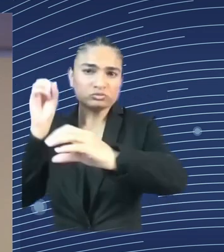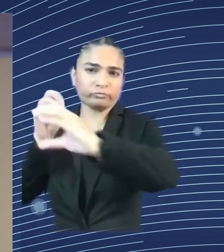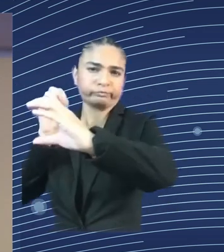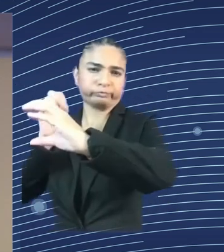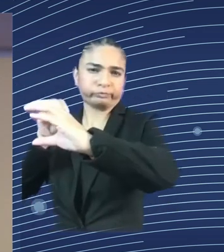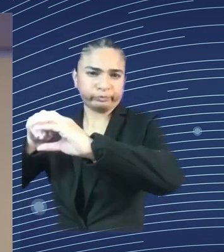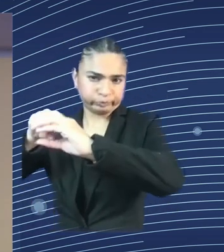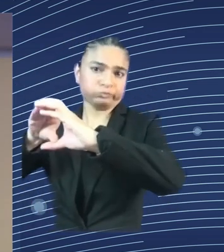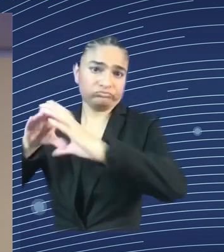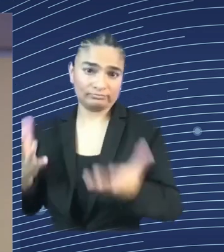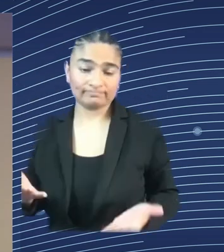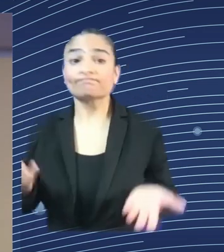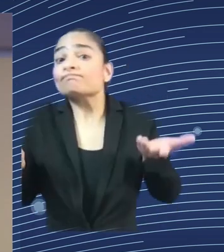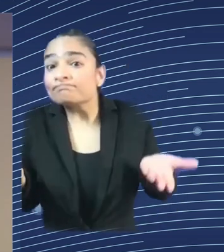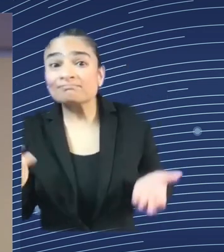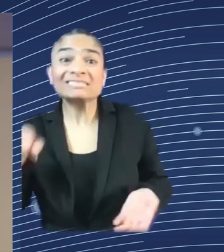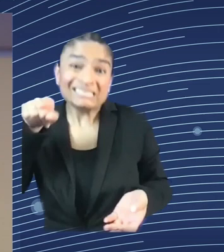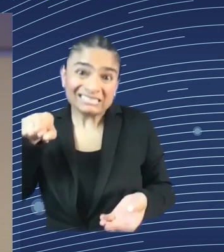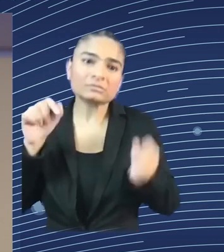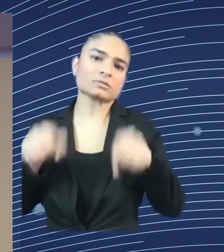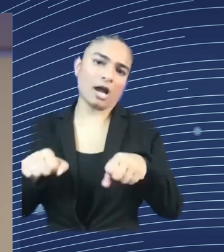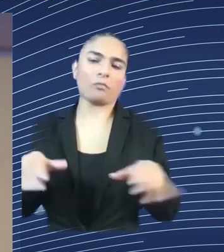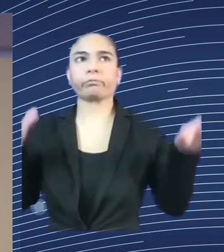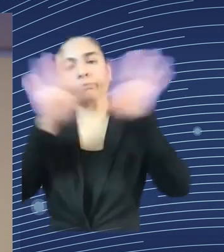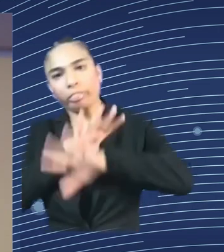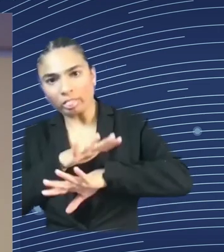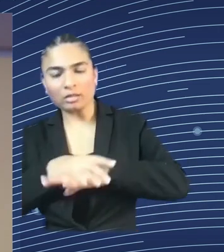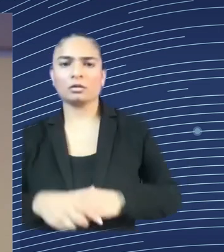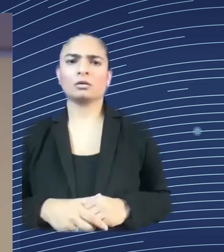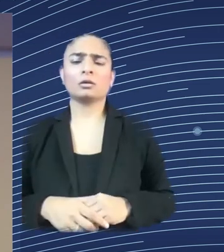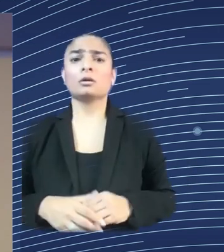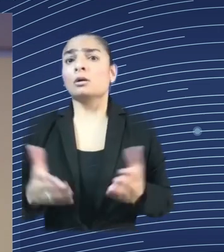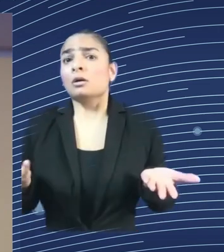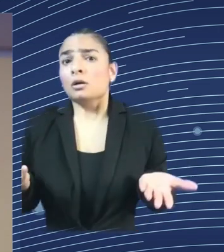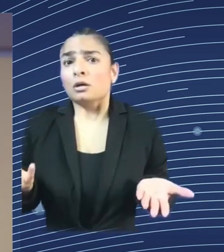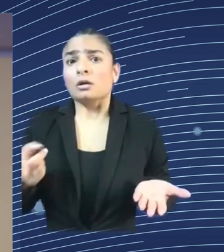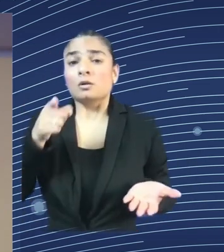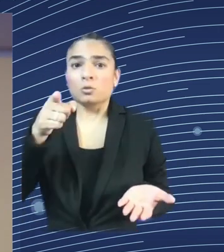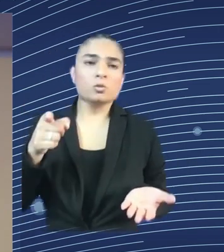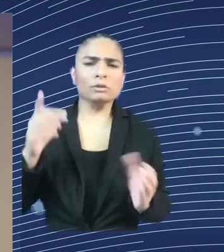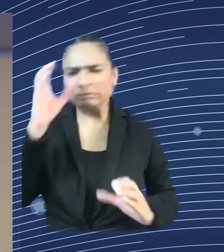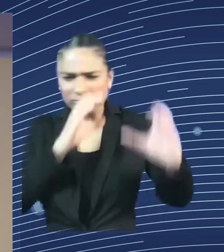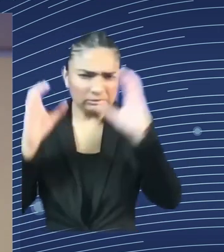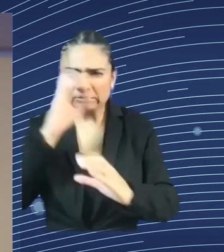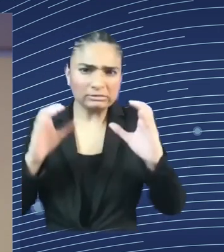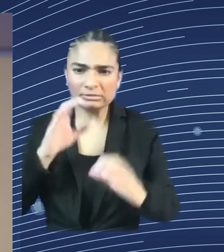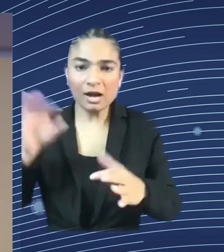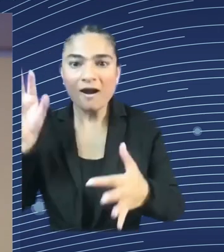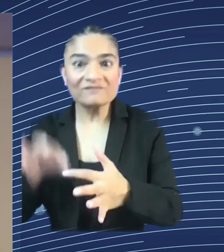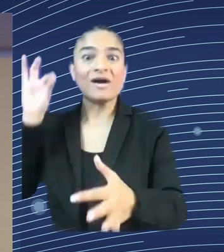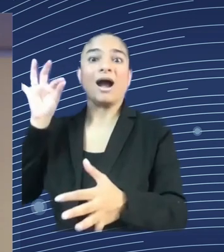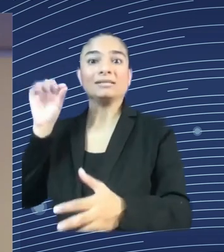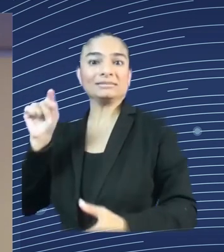the citizens and so on, how on earth are you going to prevent or detect or control or the inspect and so on? So you have to